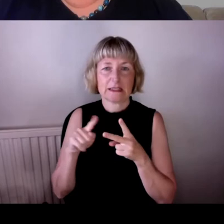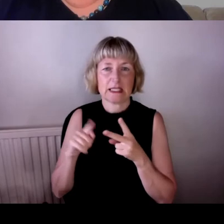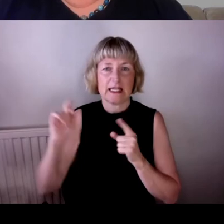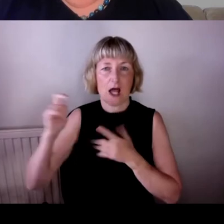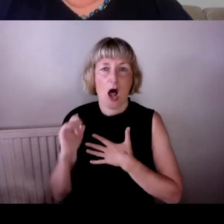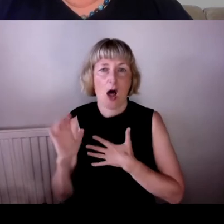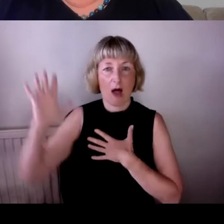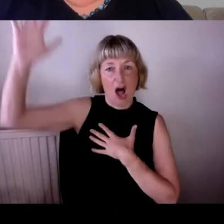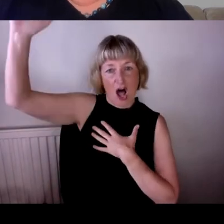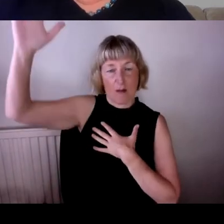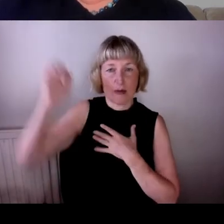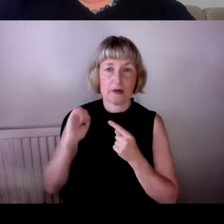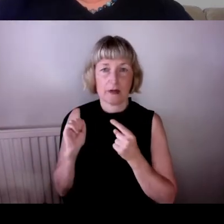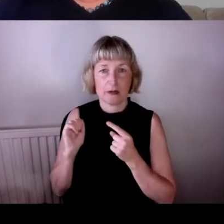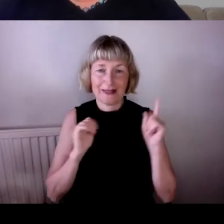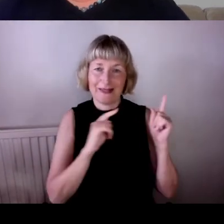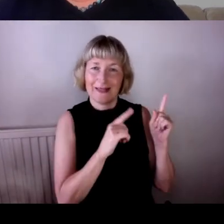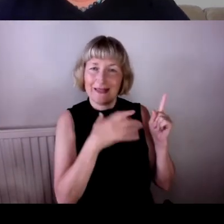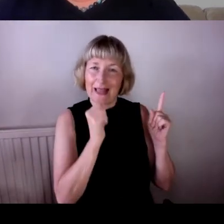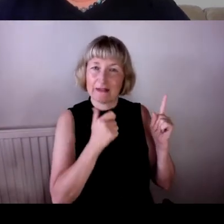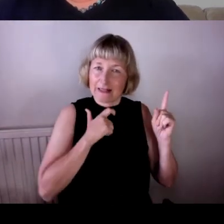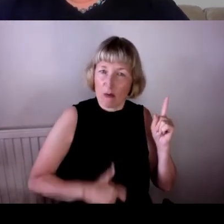arm, he had a personality and